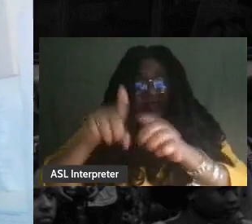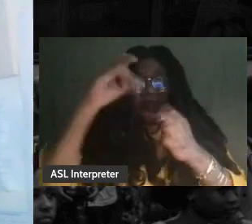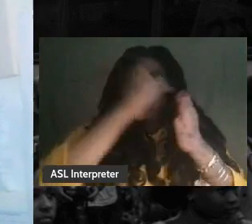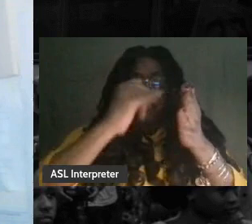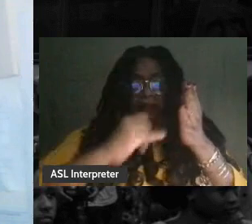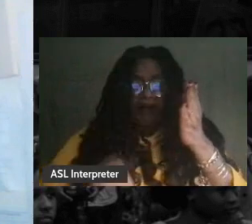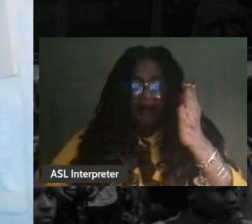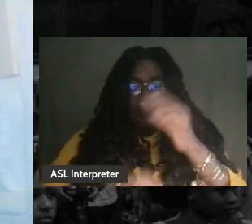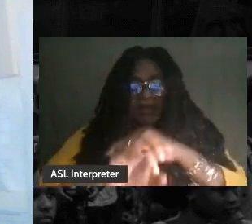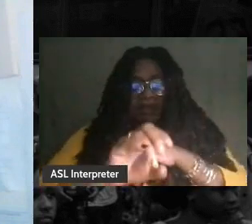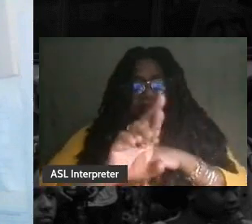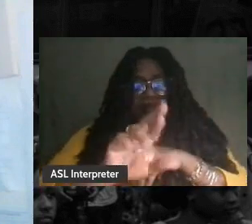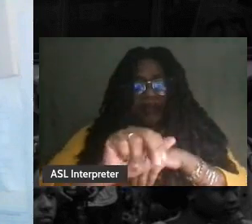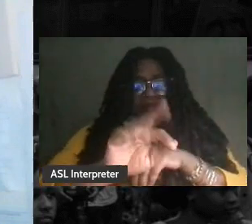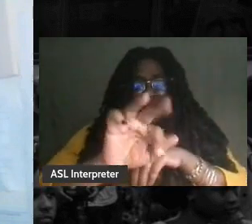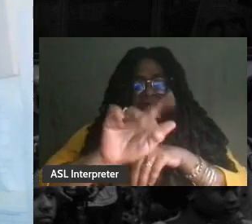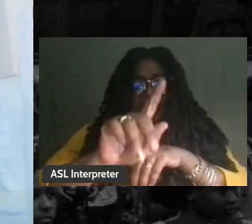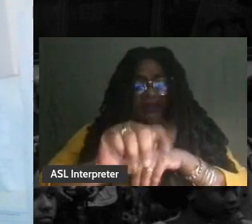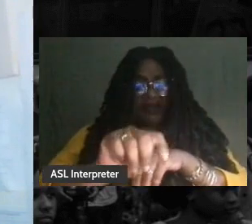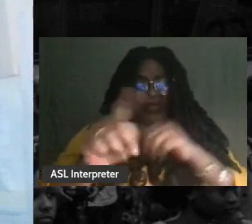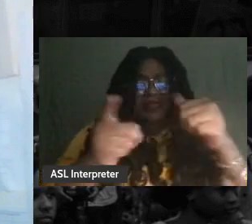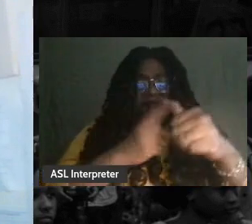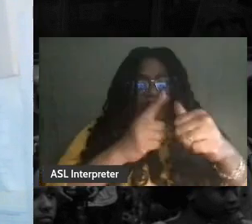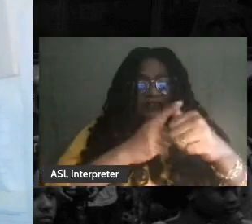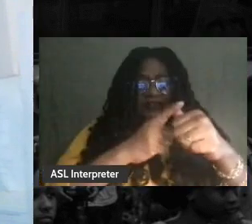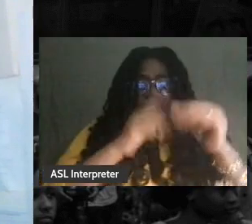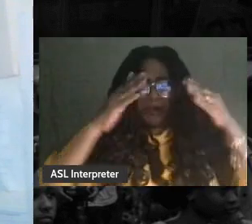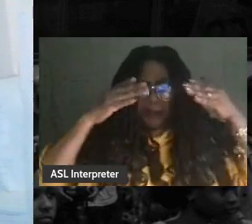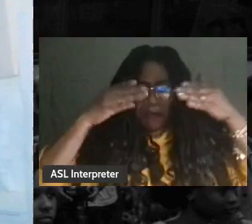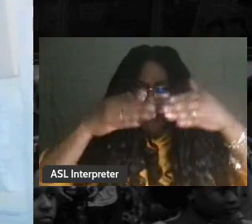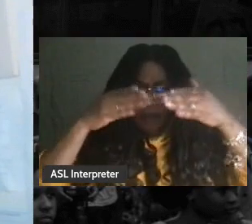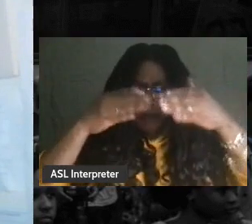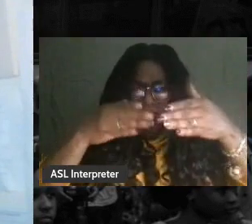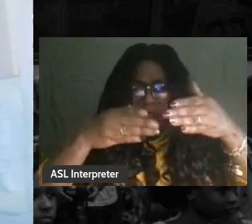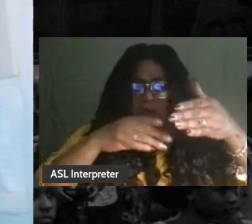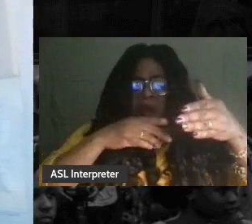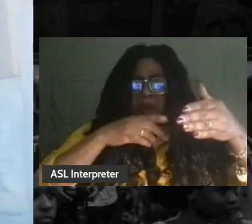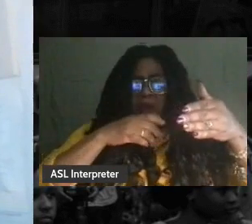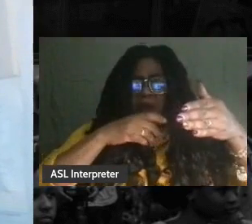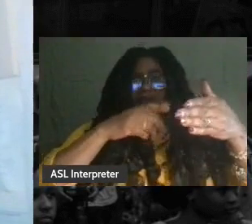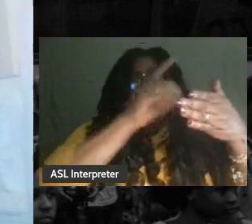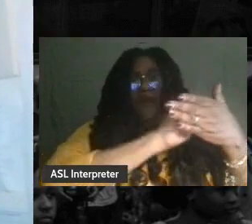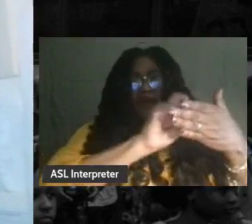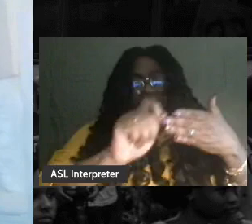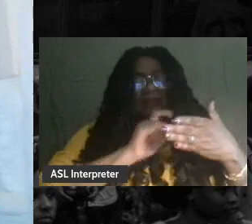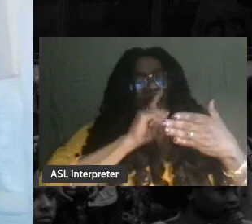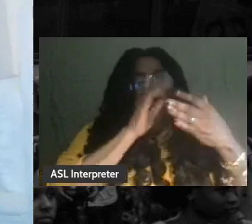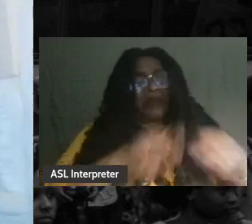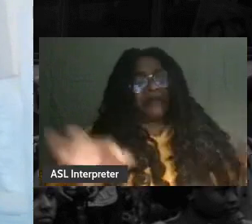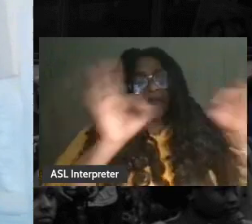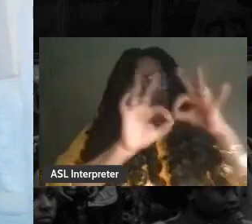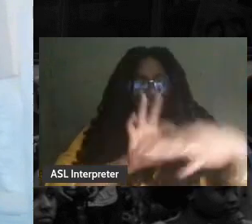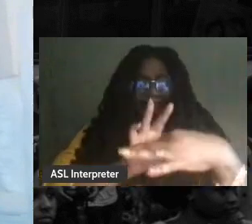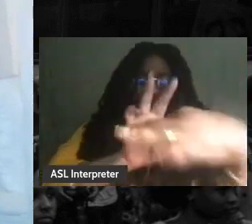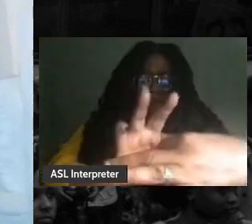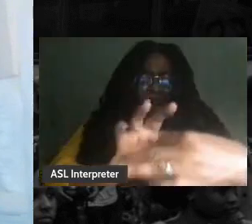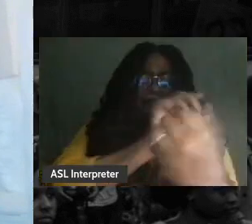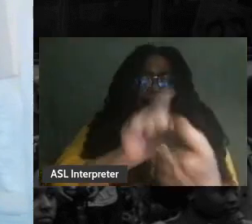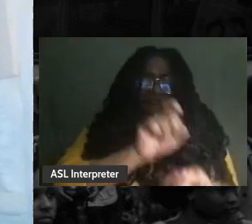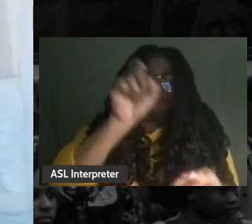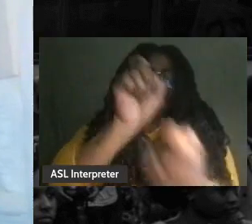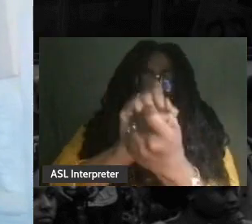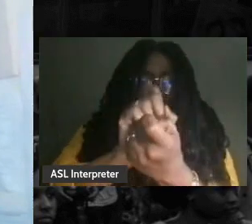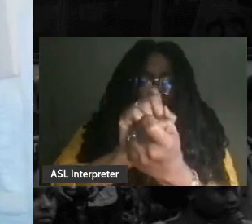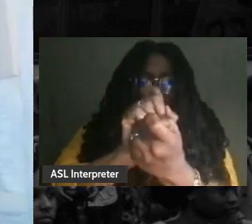one focuses on writers. Films are an integral part of our work with the festival, along